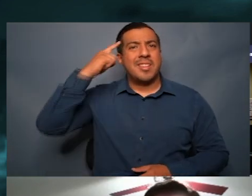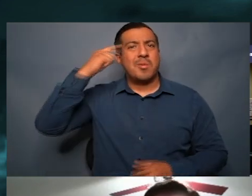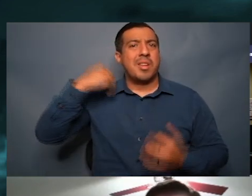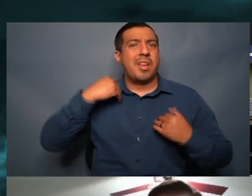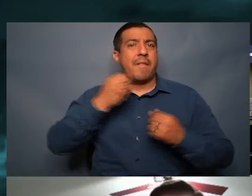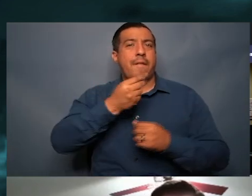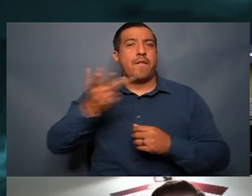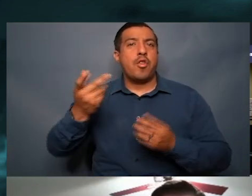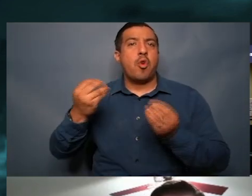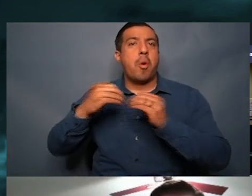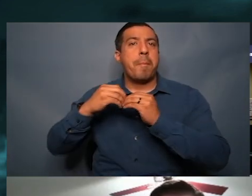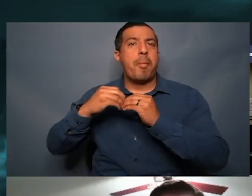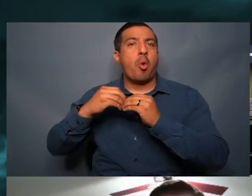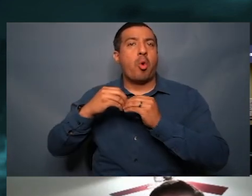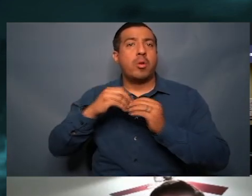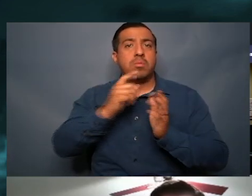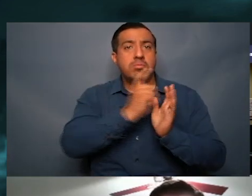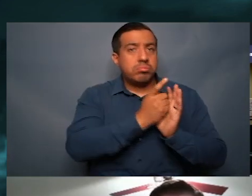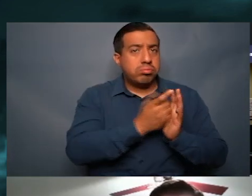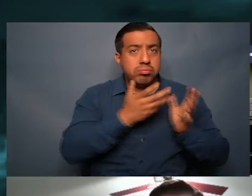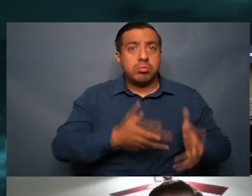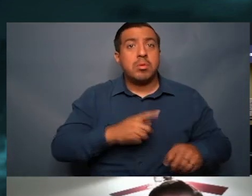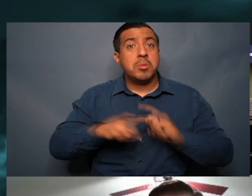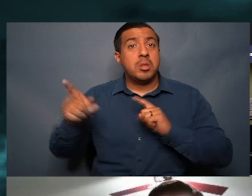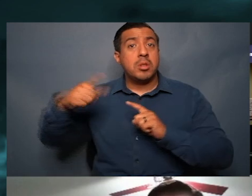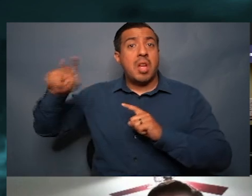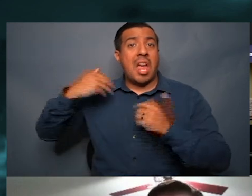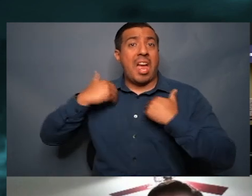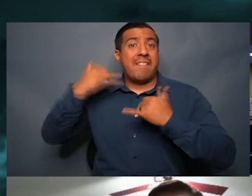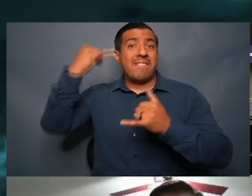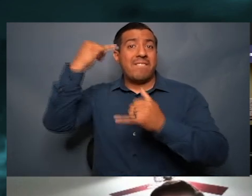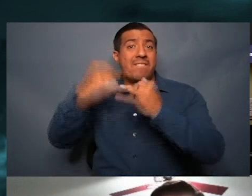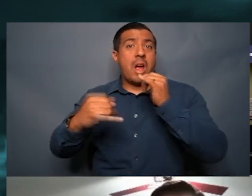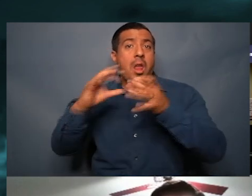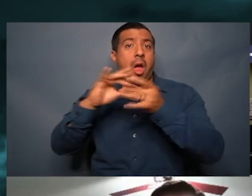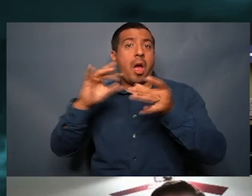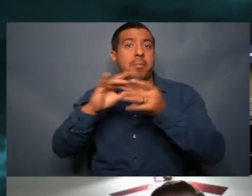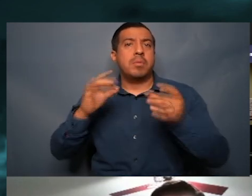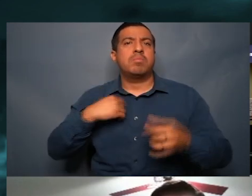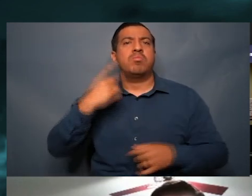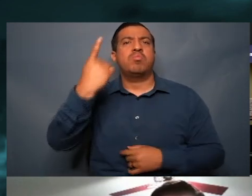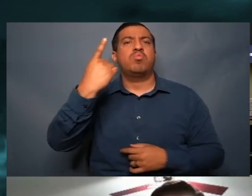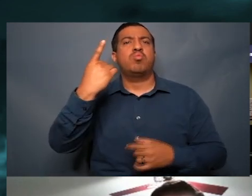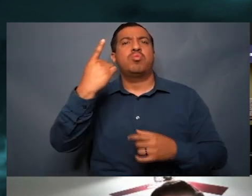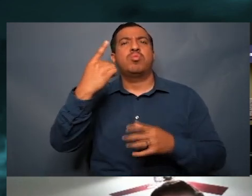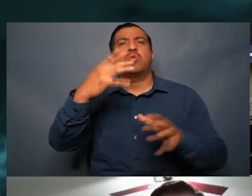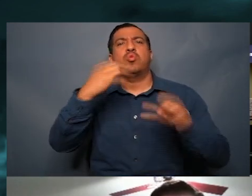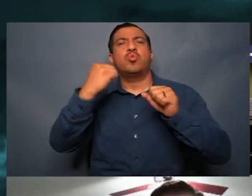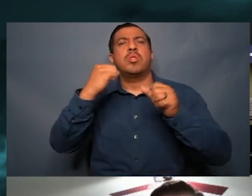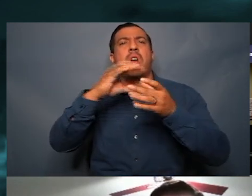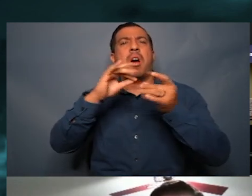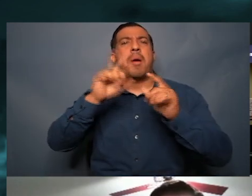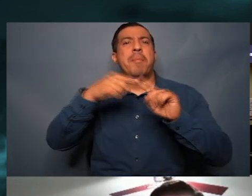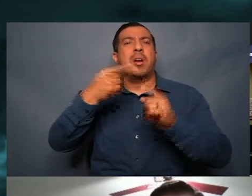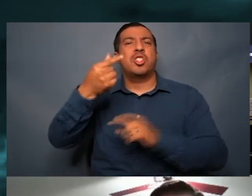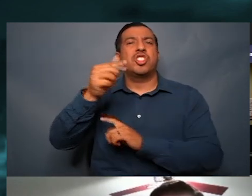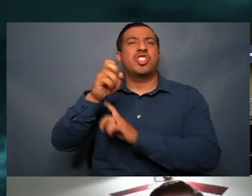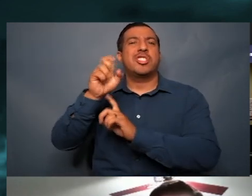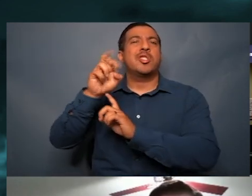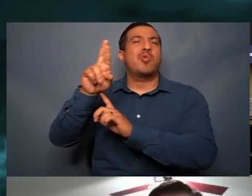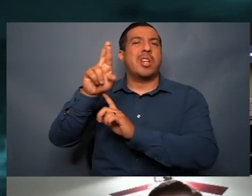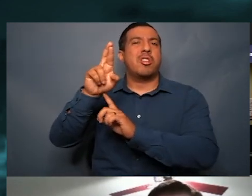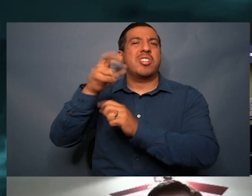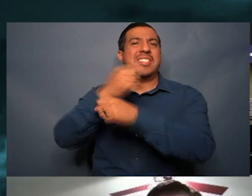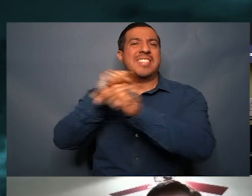Yeah, I think we've got maybe a few more seconds, a minute. Anybody else have a final comment? I'll just make a quick comment about generator